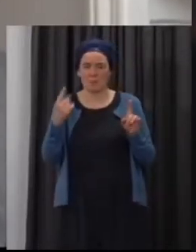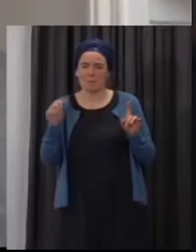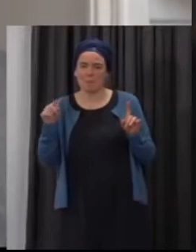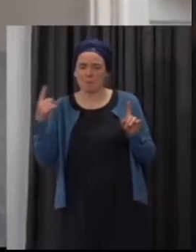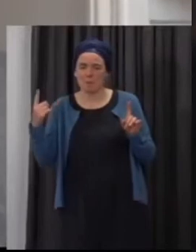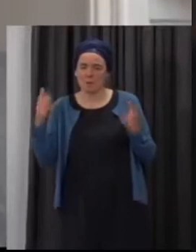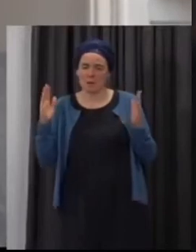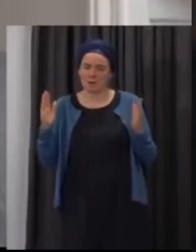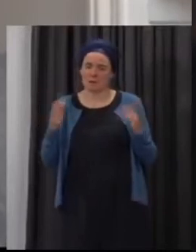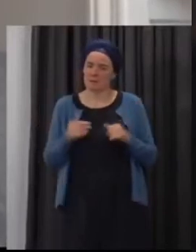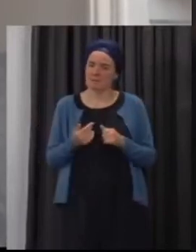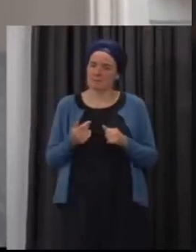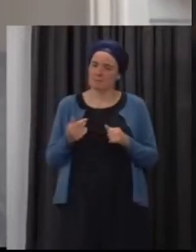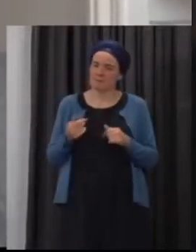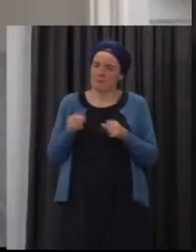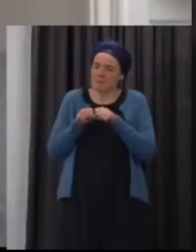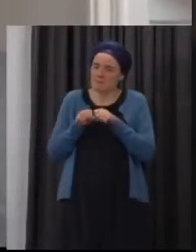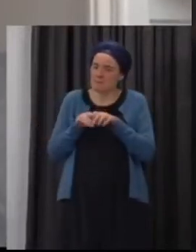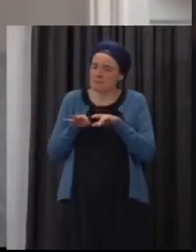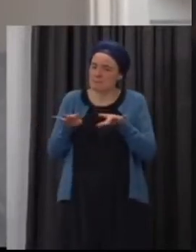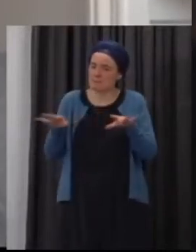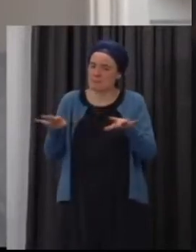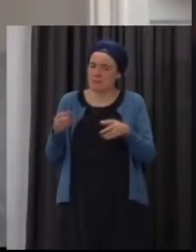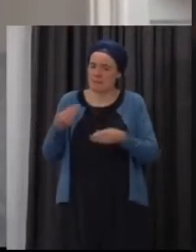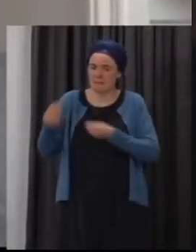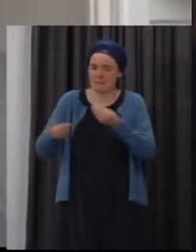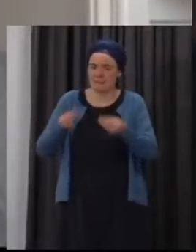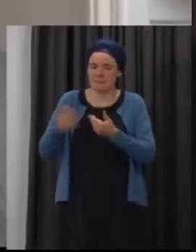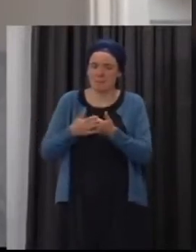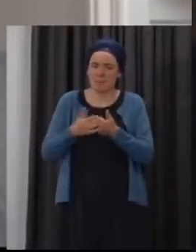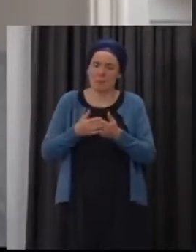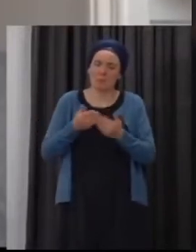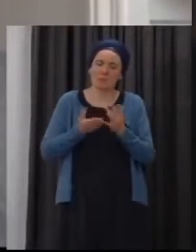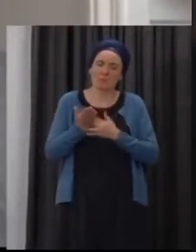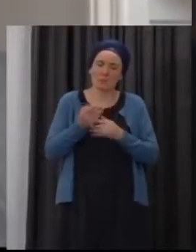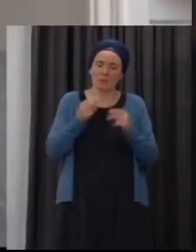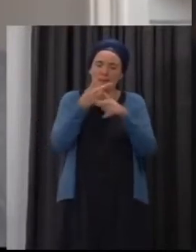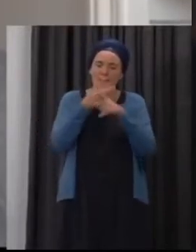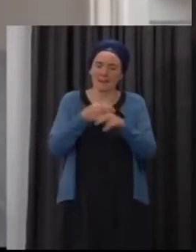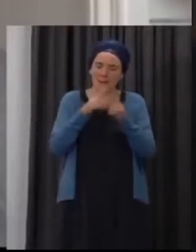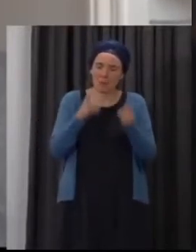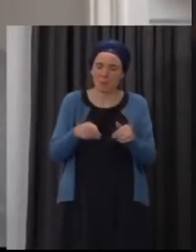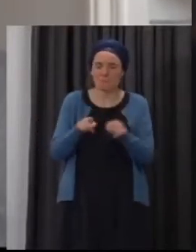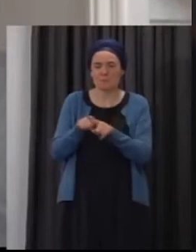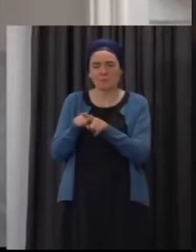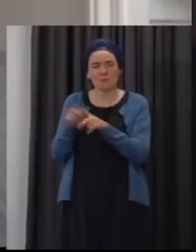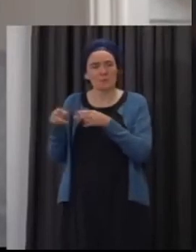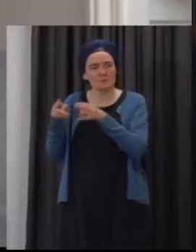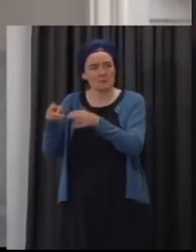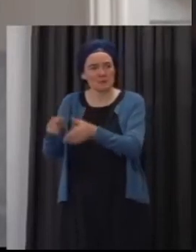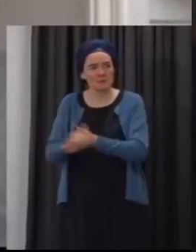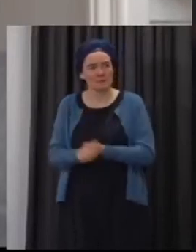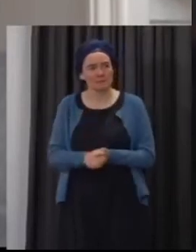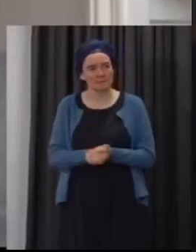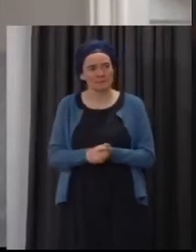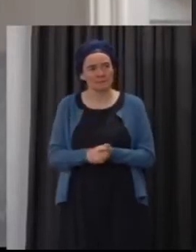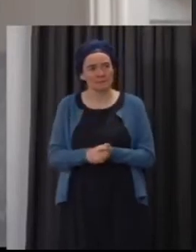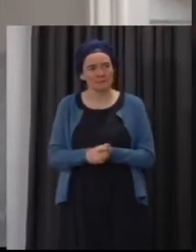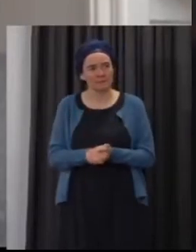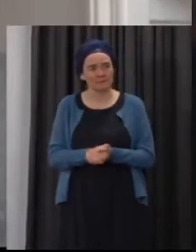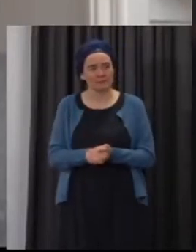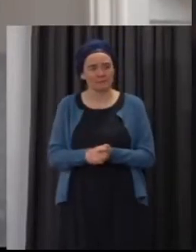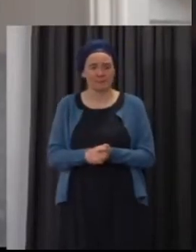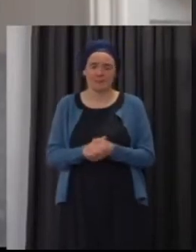care homes, isn't an increase in infection a sign that adequate protections in that sector were not put in place quick